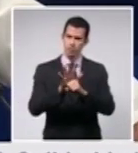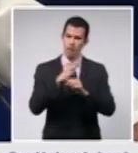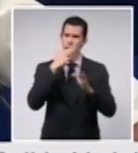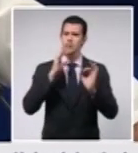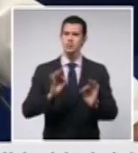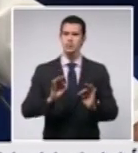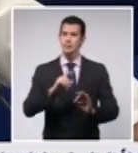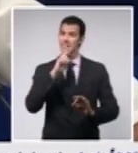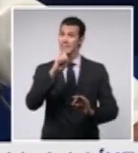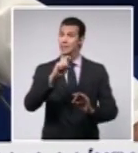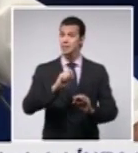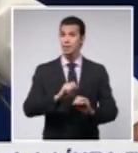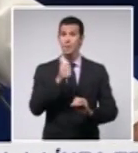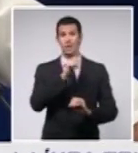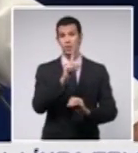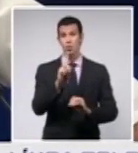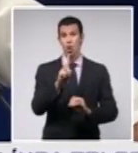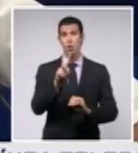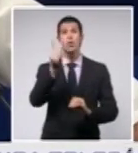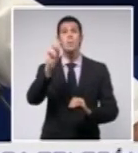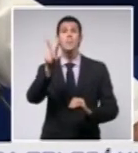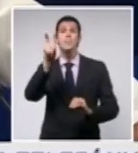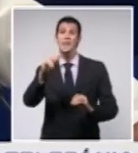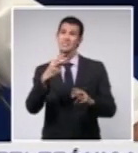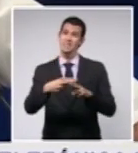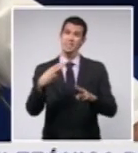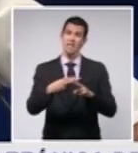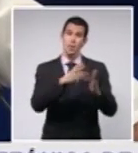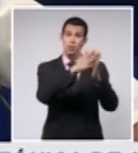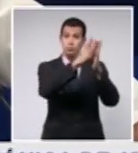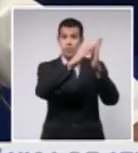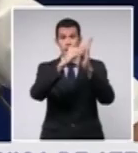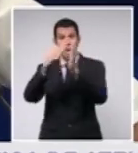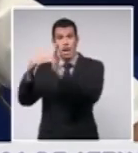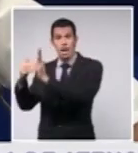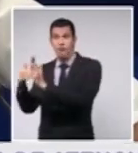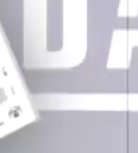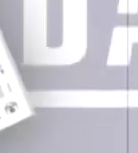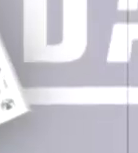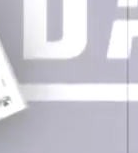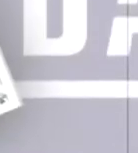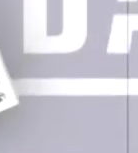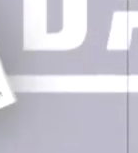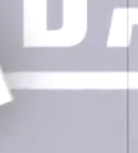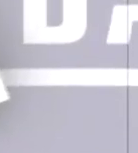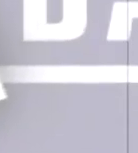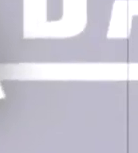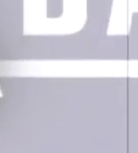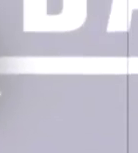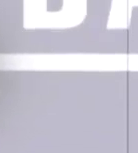information we have on the behavior of the pandemic in Cuba and the world.